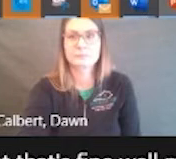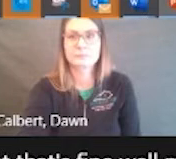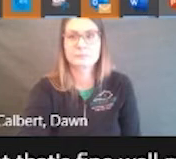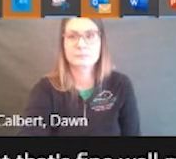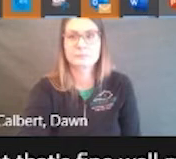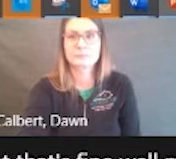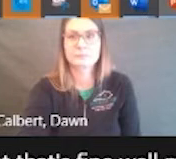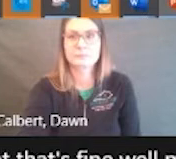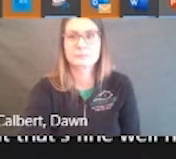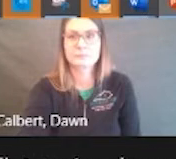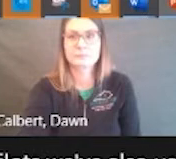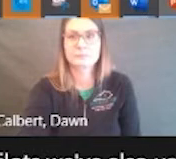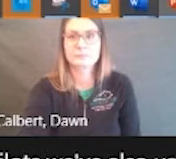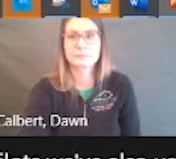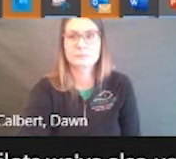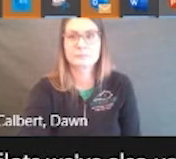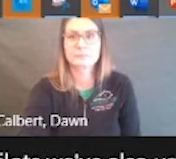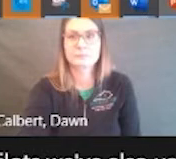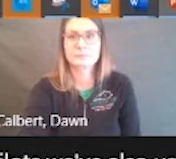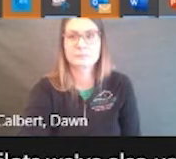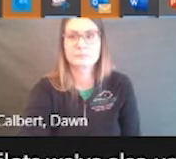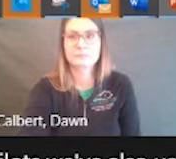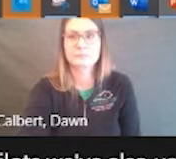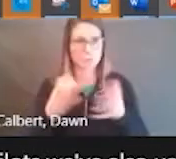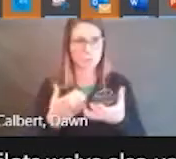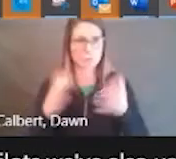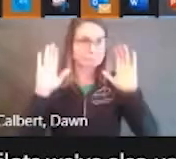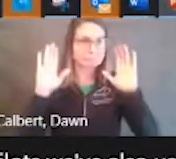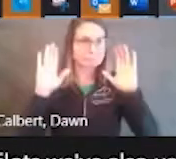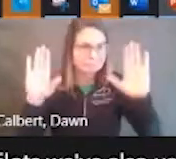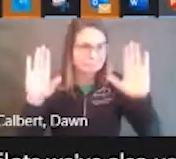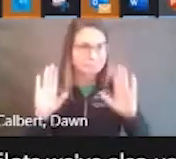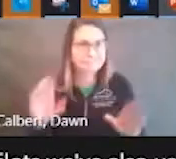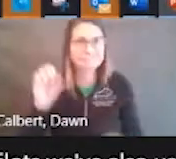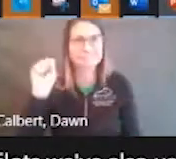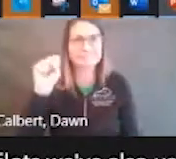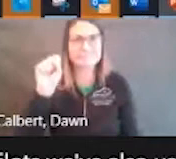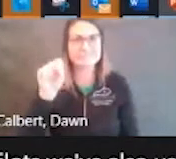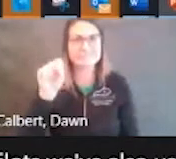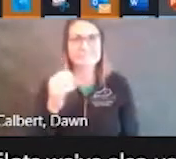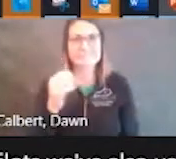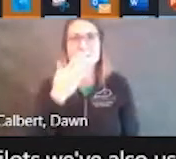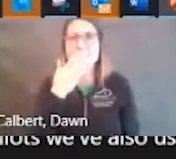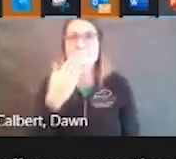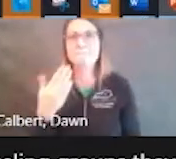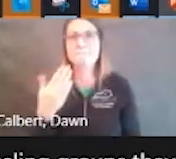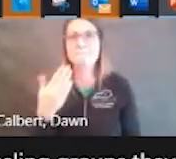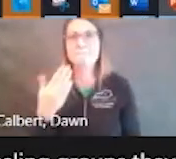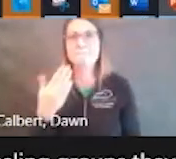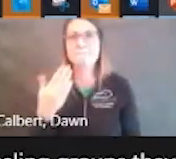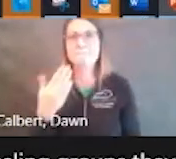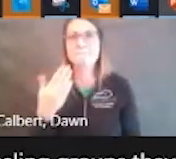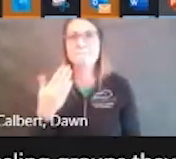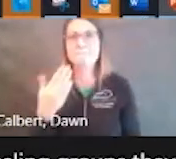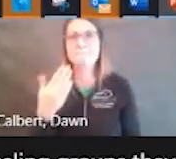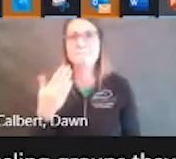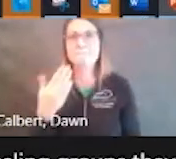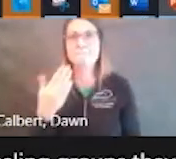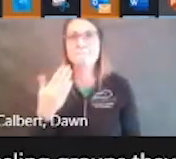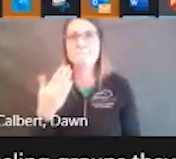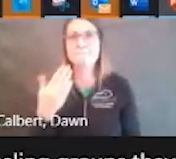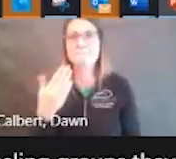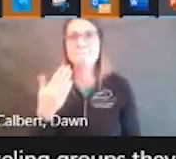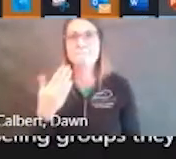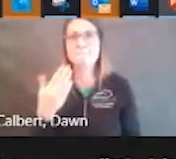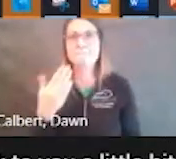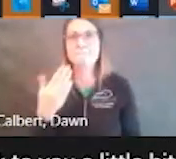small counseling groups. They are fantastic. All right, so today I want to talk to you a little bit about resilience. Last time we chatted, we spoke